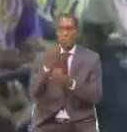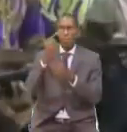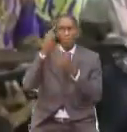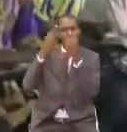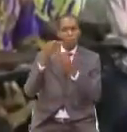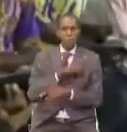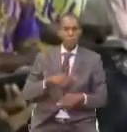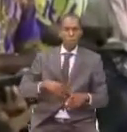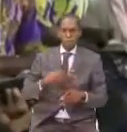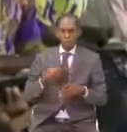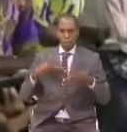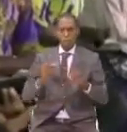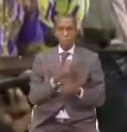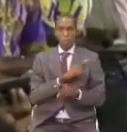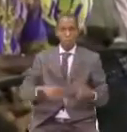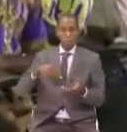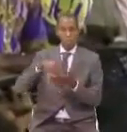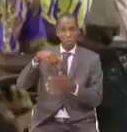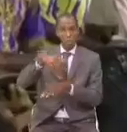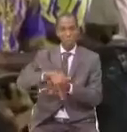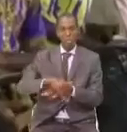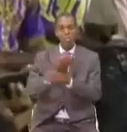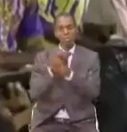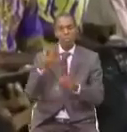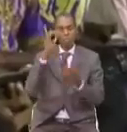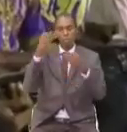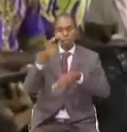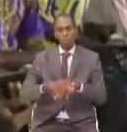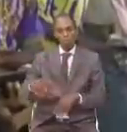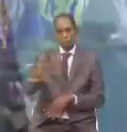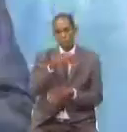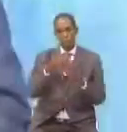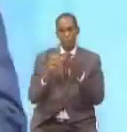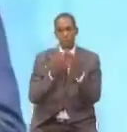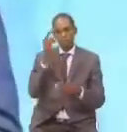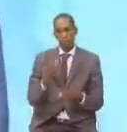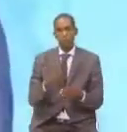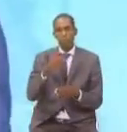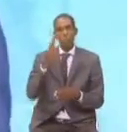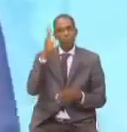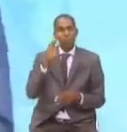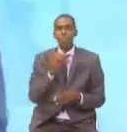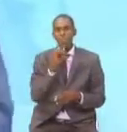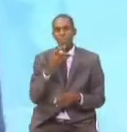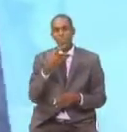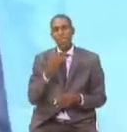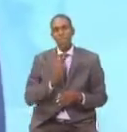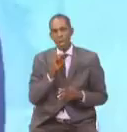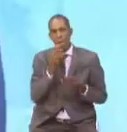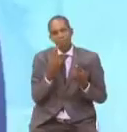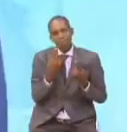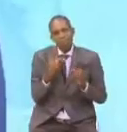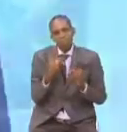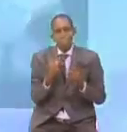way of the Lord tonight, salvation will come to you. You're not be trying, I'm trying to do better. I'm turning